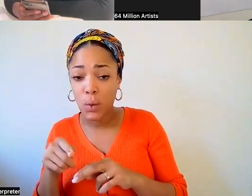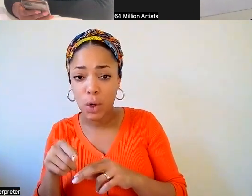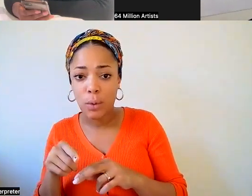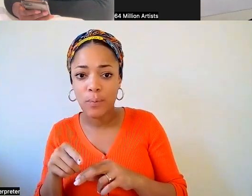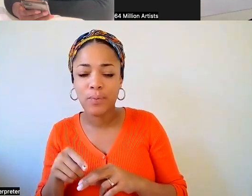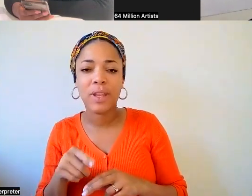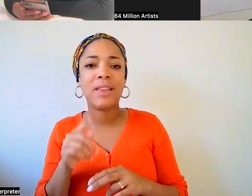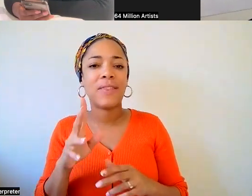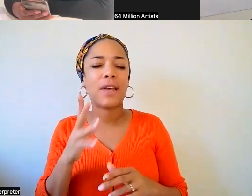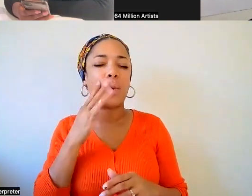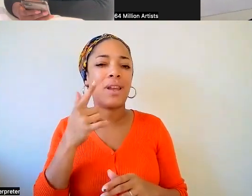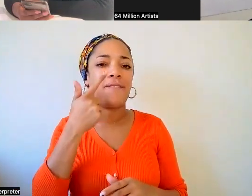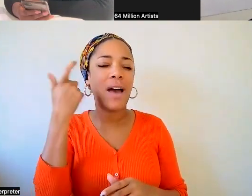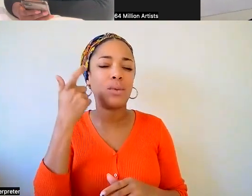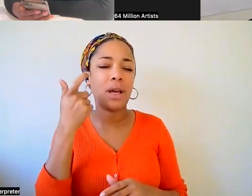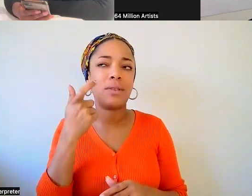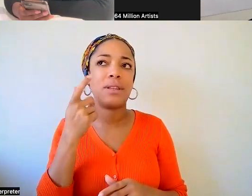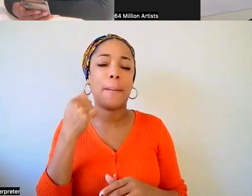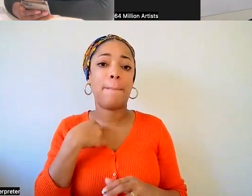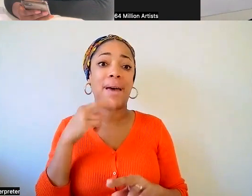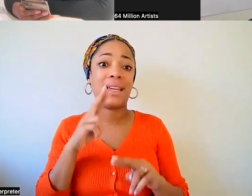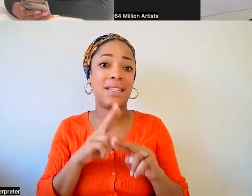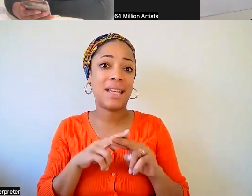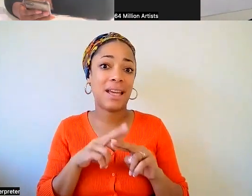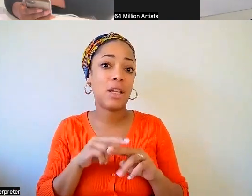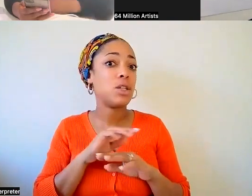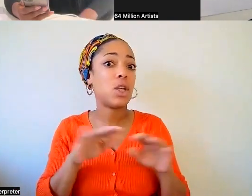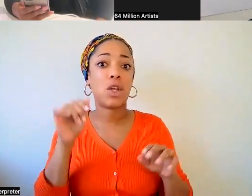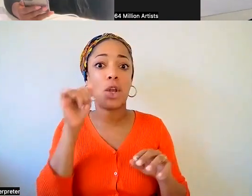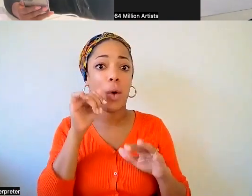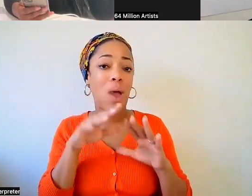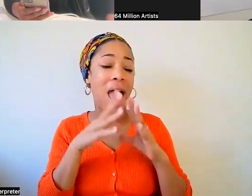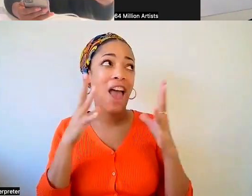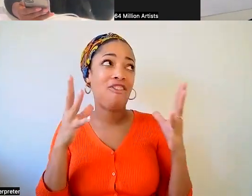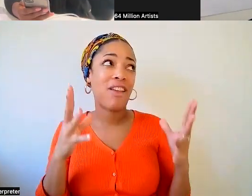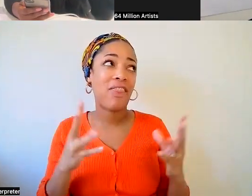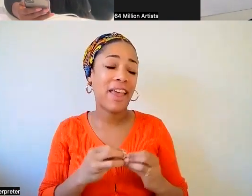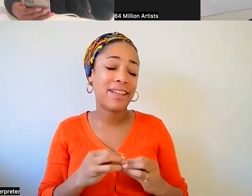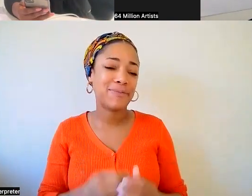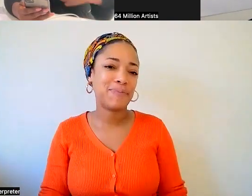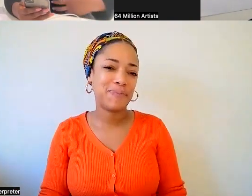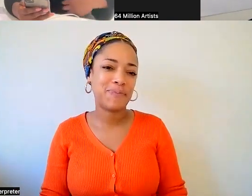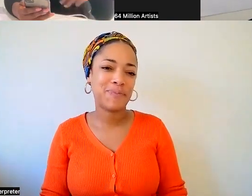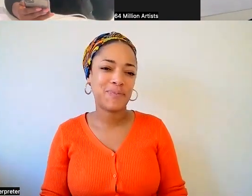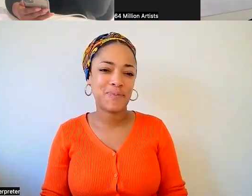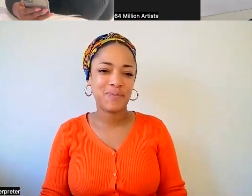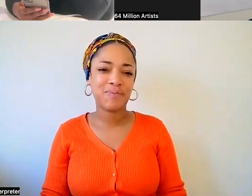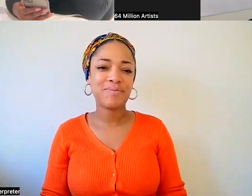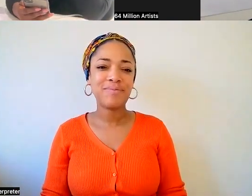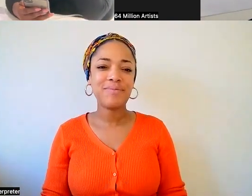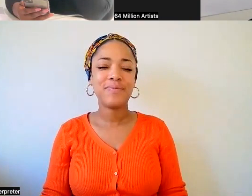that my dad does not know everything. Anyway, the nice bit,